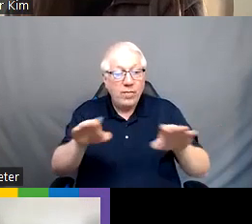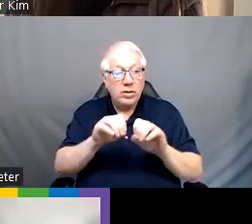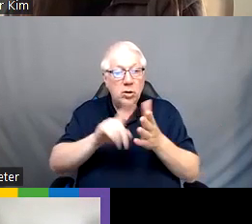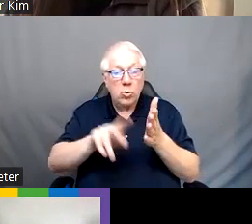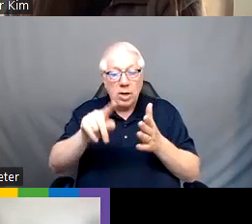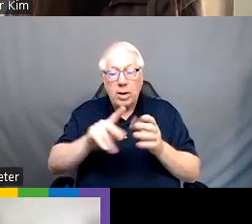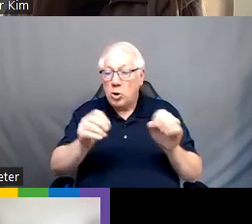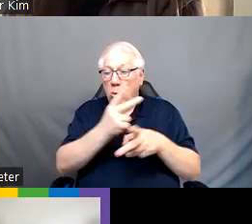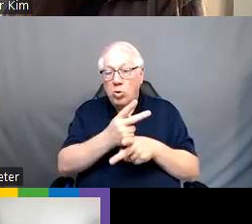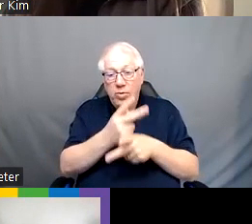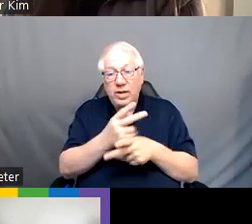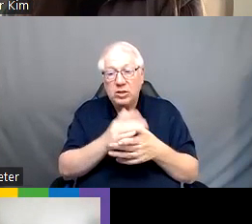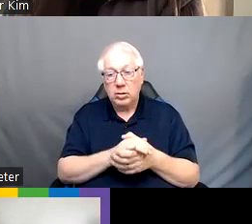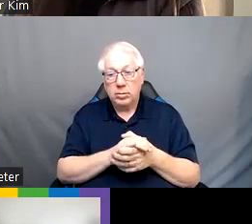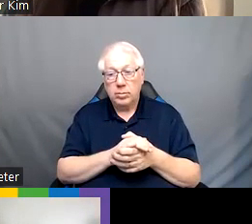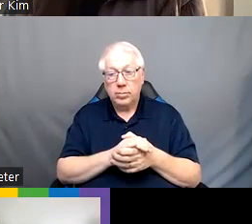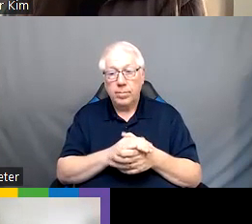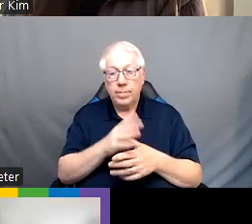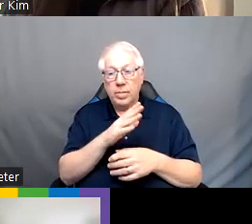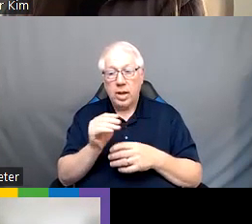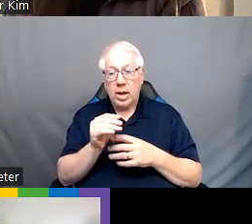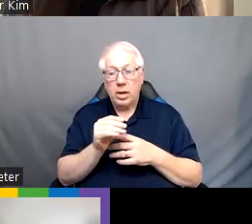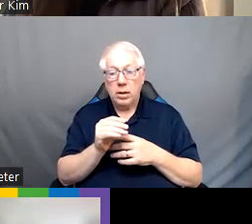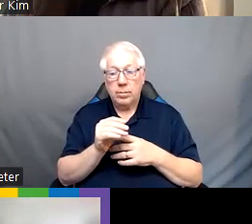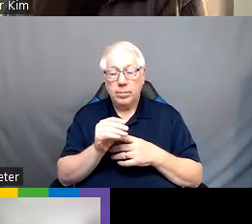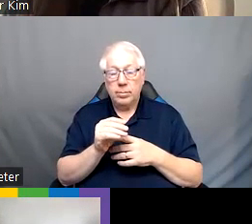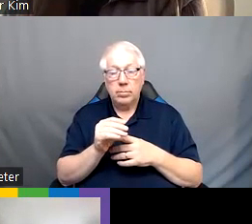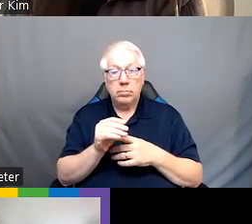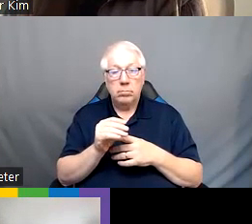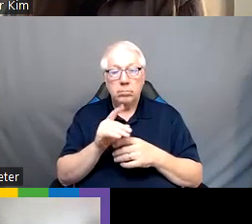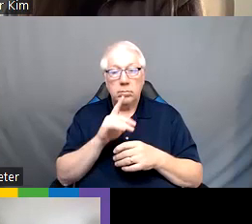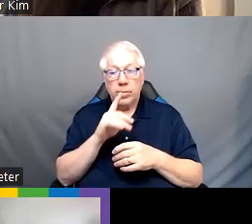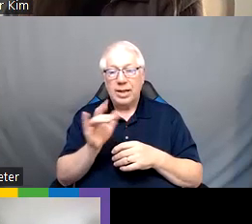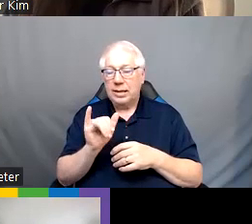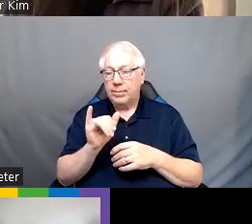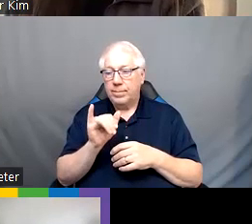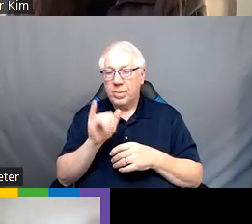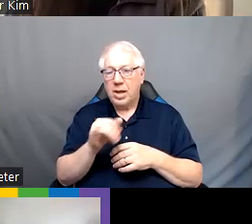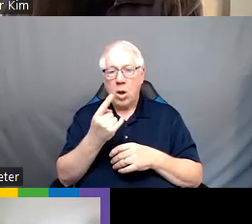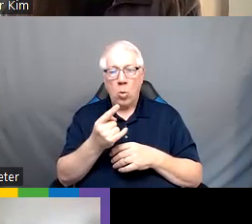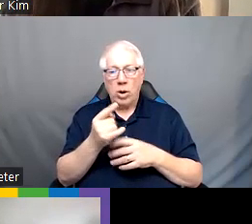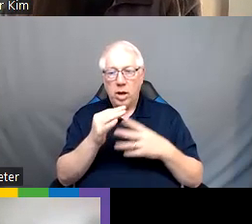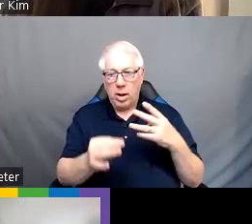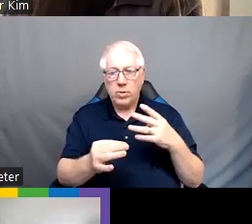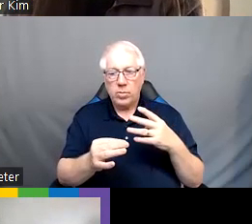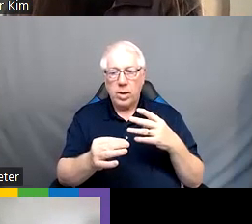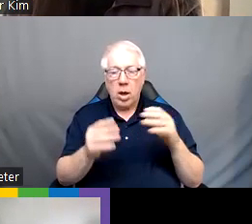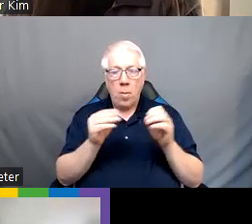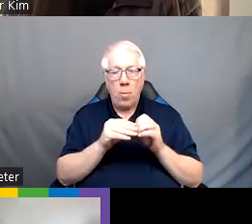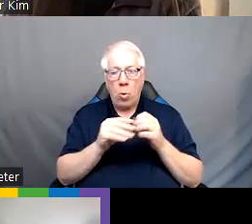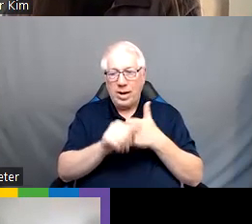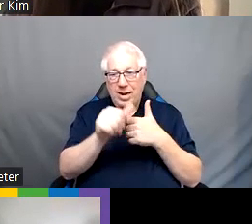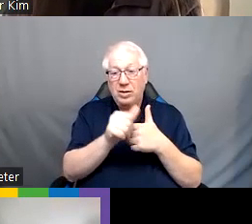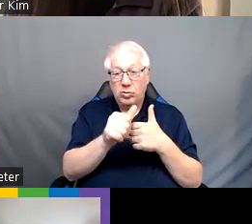no supervision. And this will be like that. One of these options will be much more